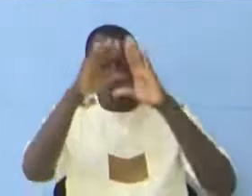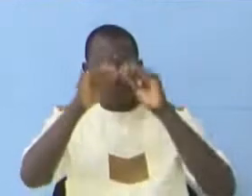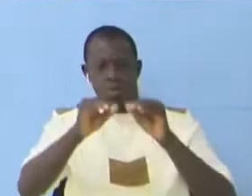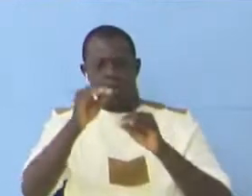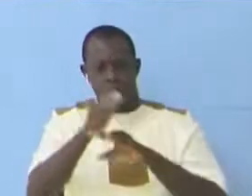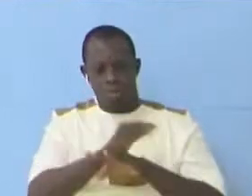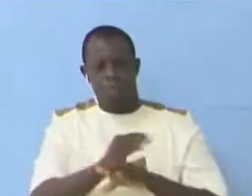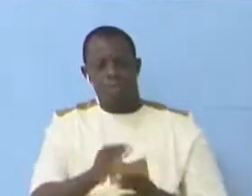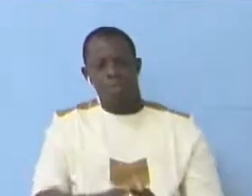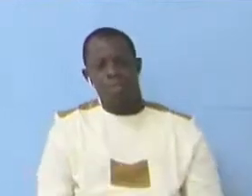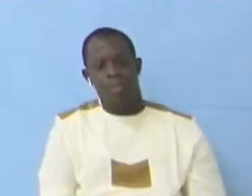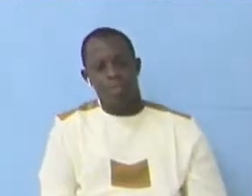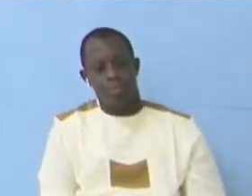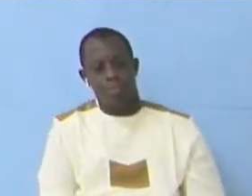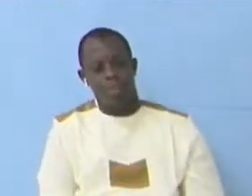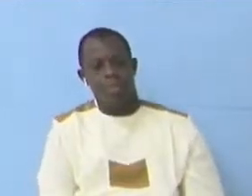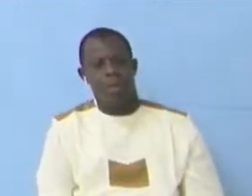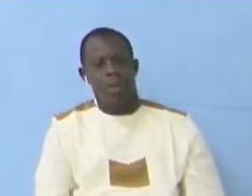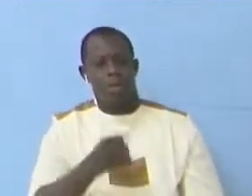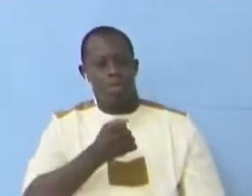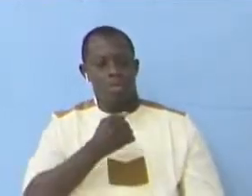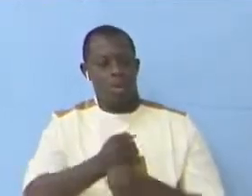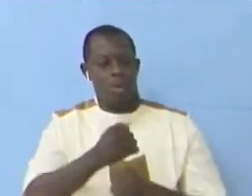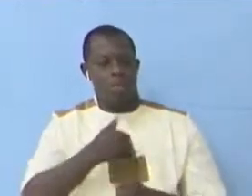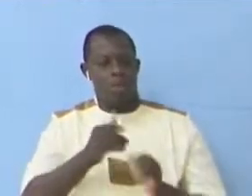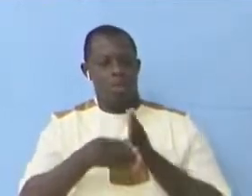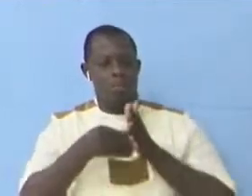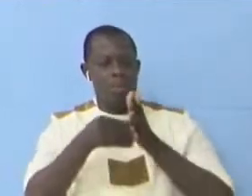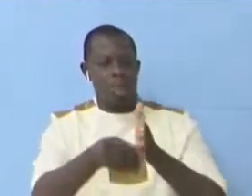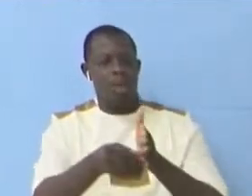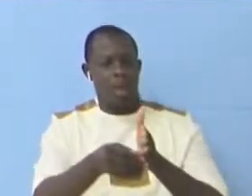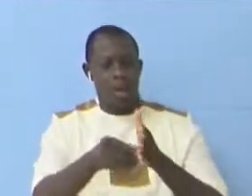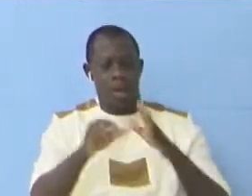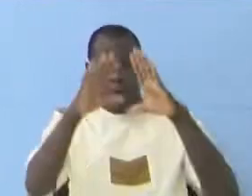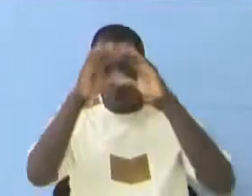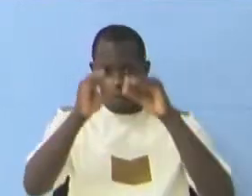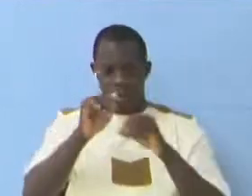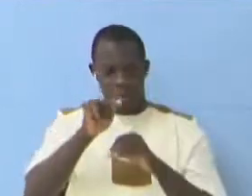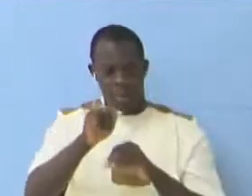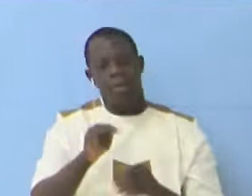mbiri politique ak wàllu diine. As head of section. Nga xam ne nii maa ko jiite.